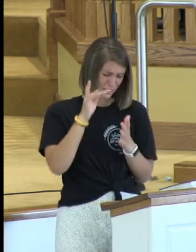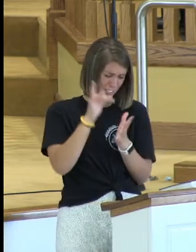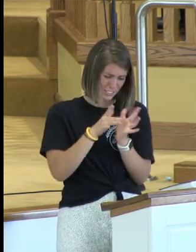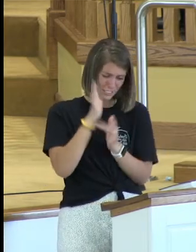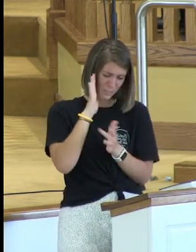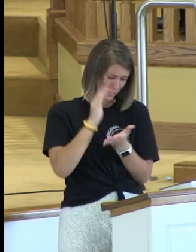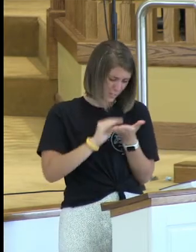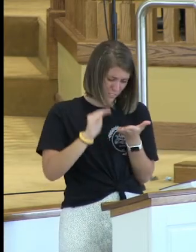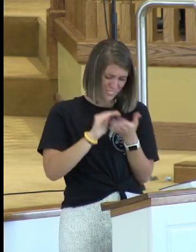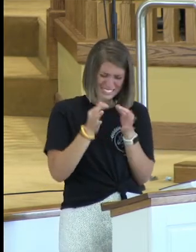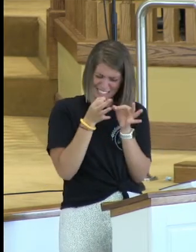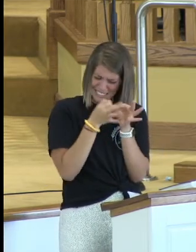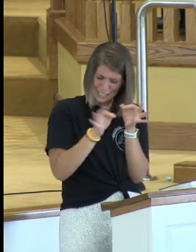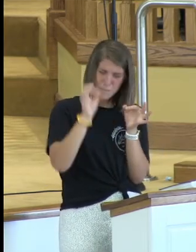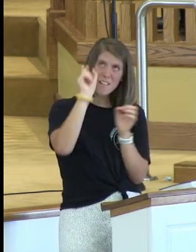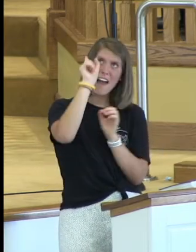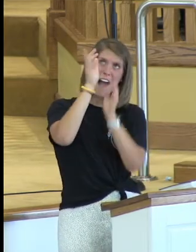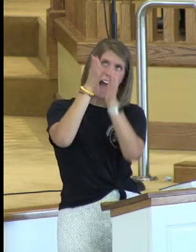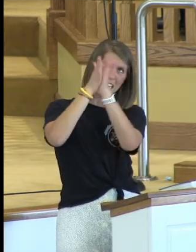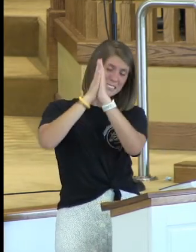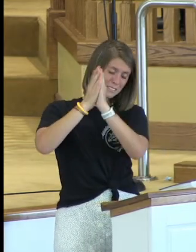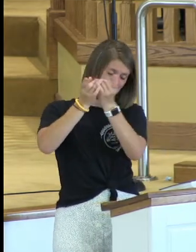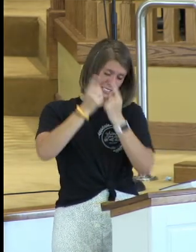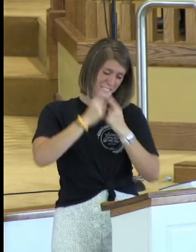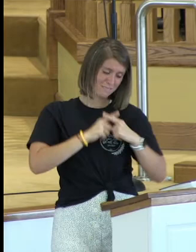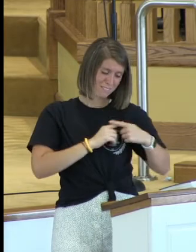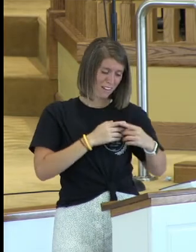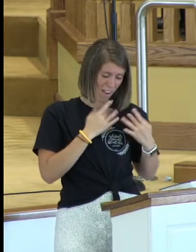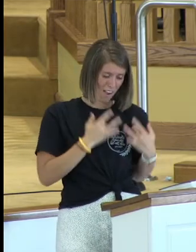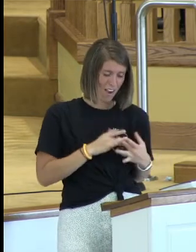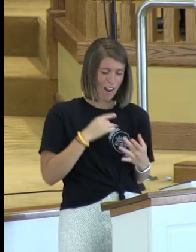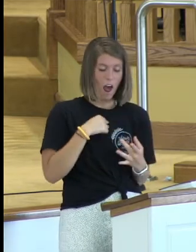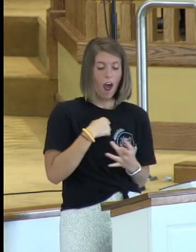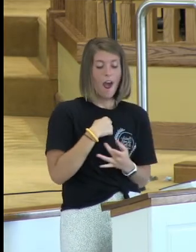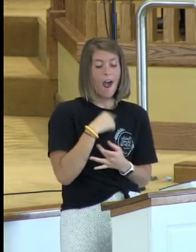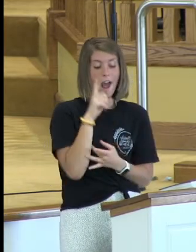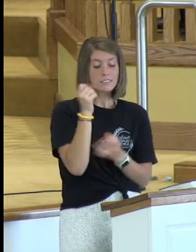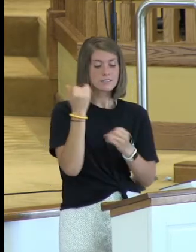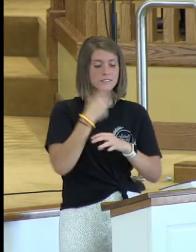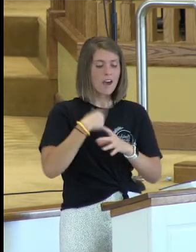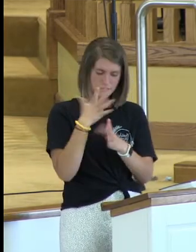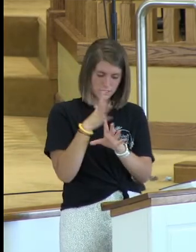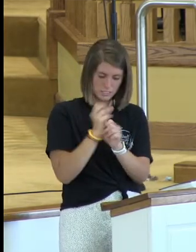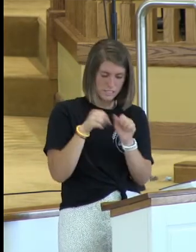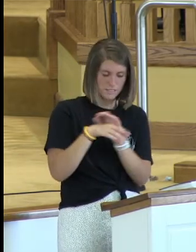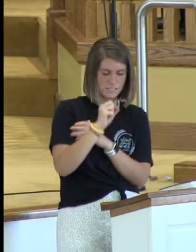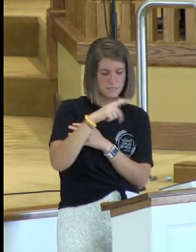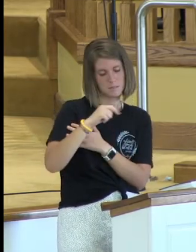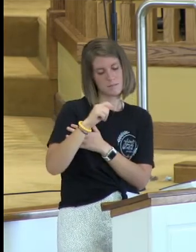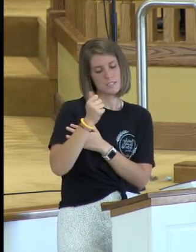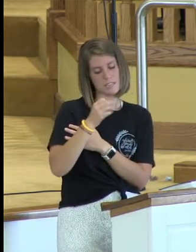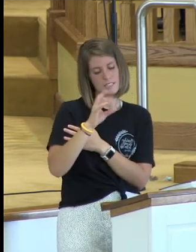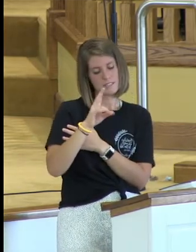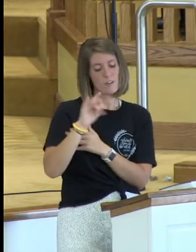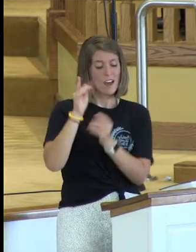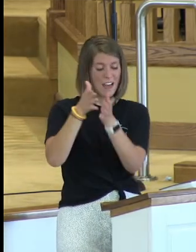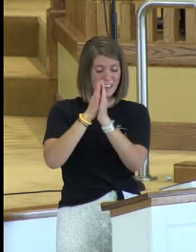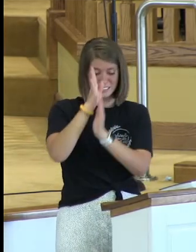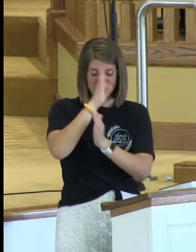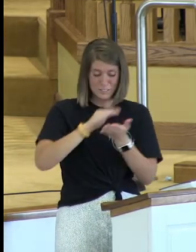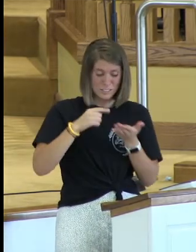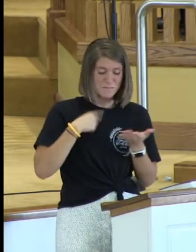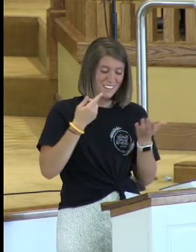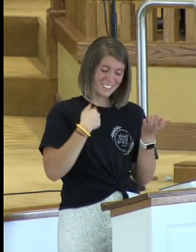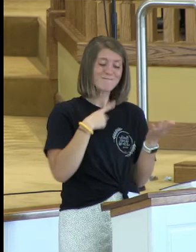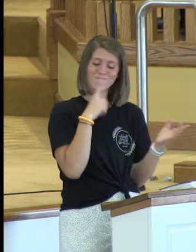is so simple to ask him to come in your heart. Ask him today. I was saved in September 1974. I asked God to forgive me, and he did. Now,